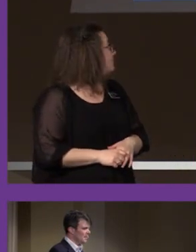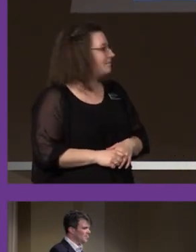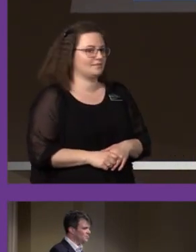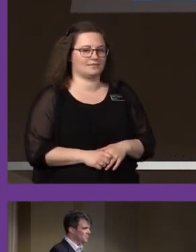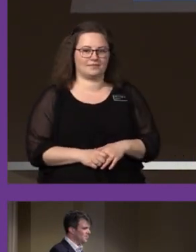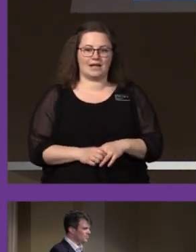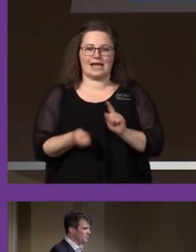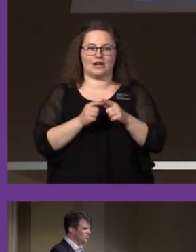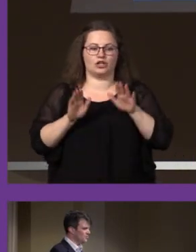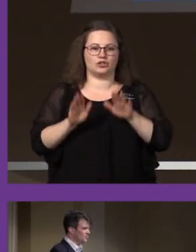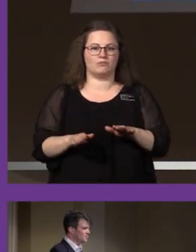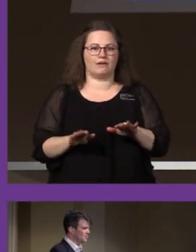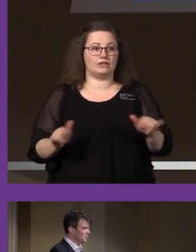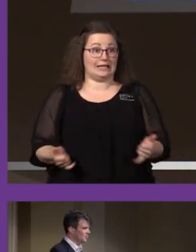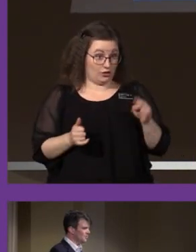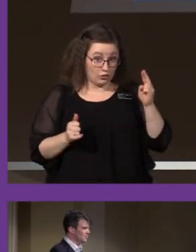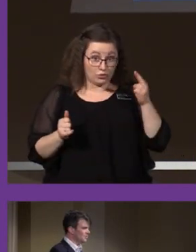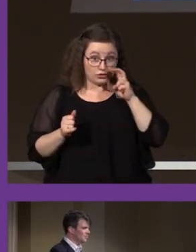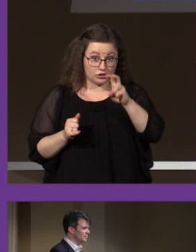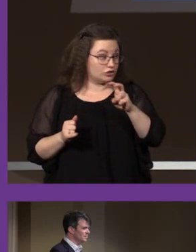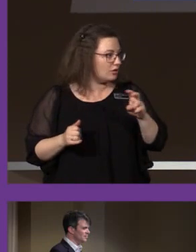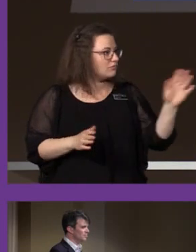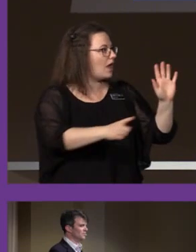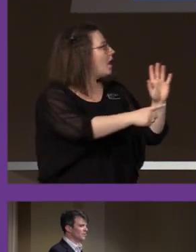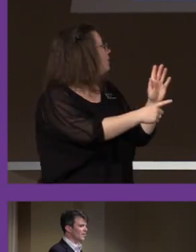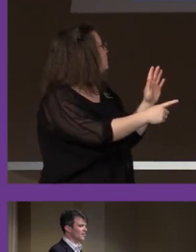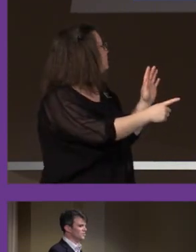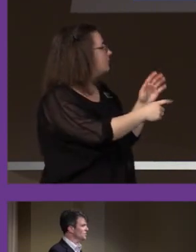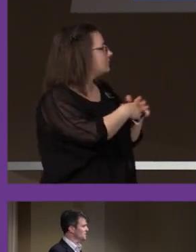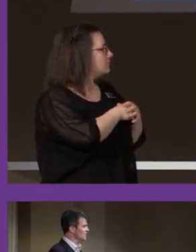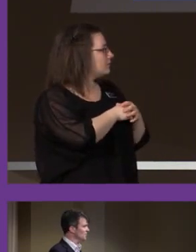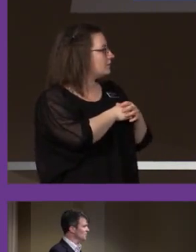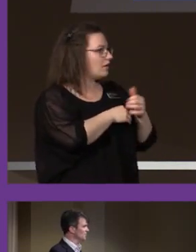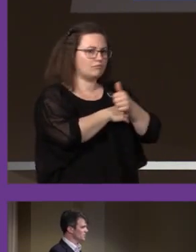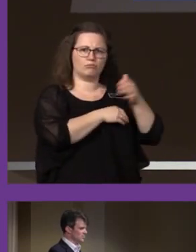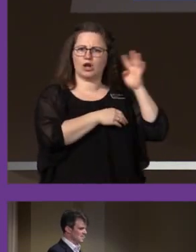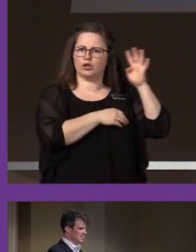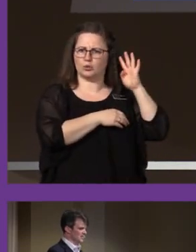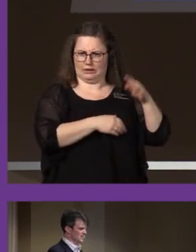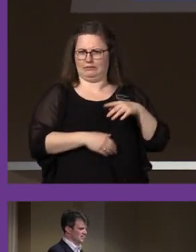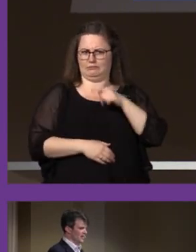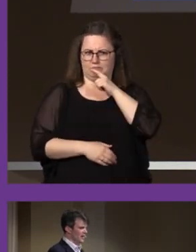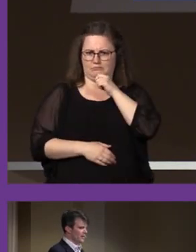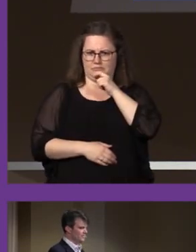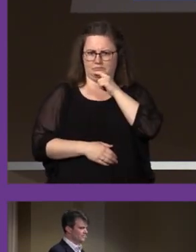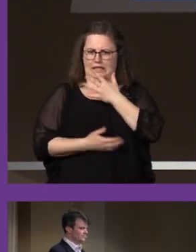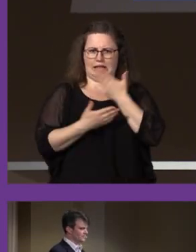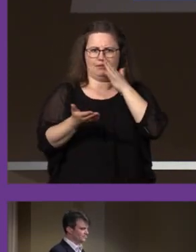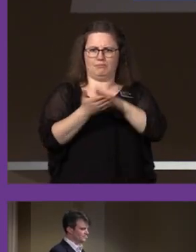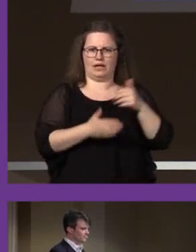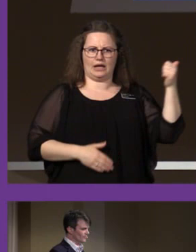text-to-speech software. Maybe I stopped it even too soon. Does it come up now? No. Oh, OK. Just the sound. Interesting.